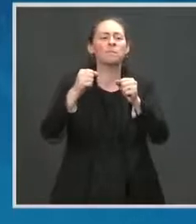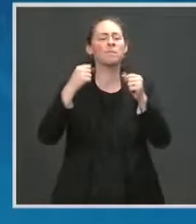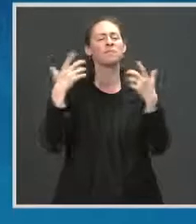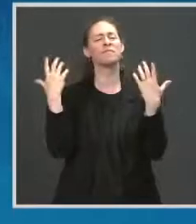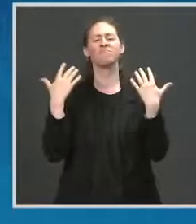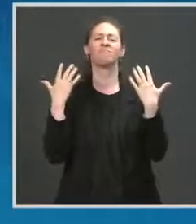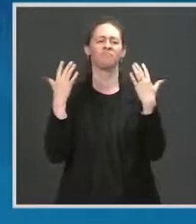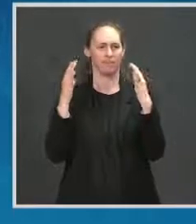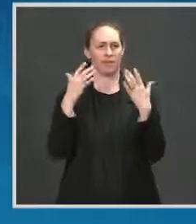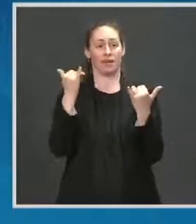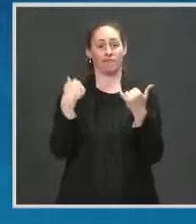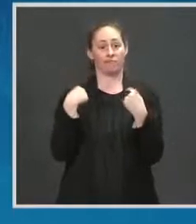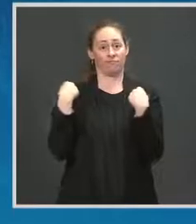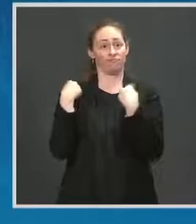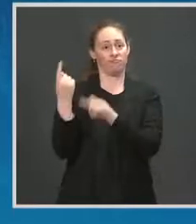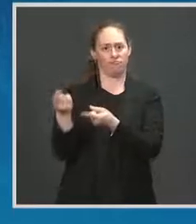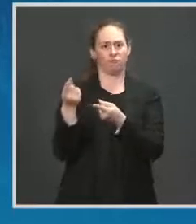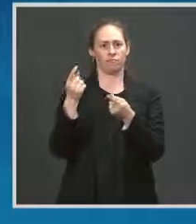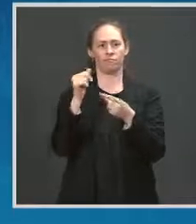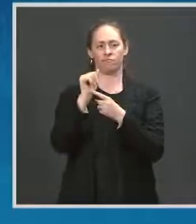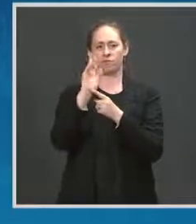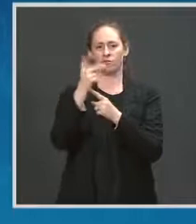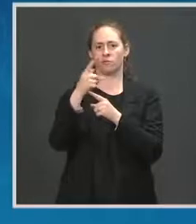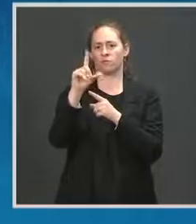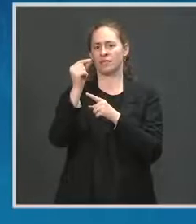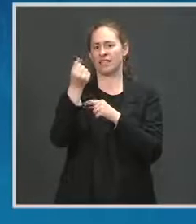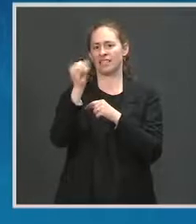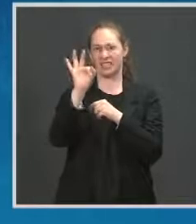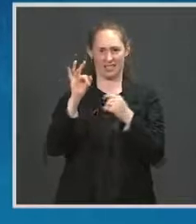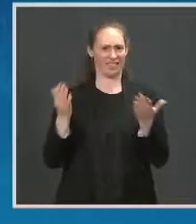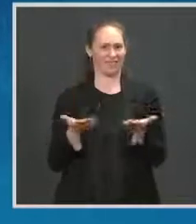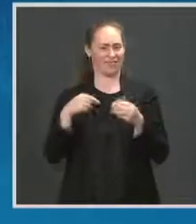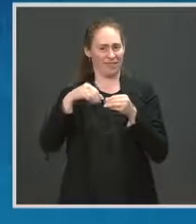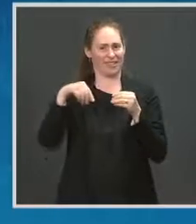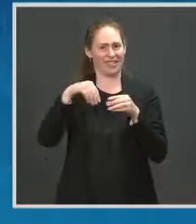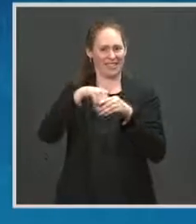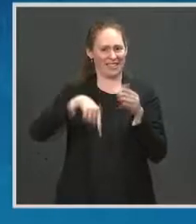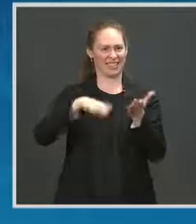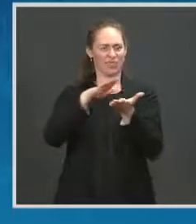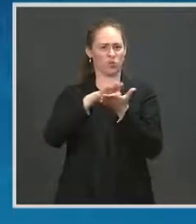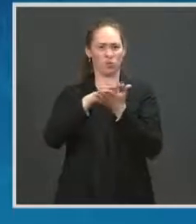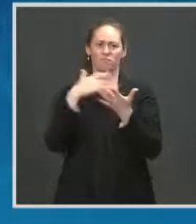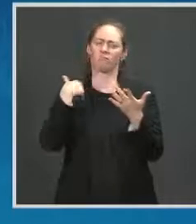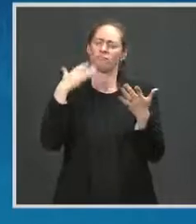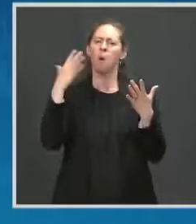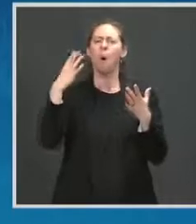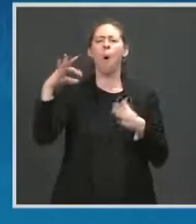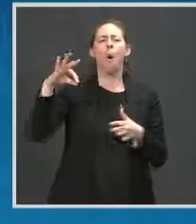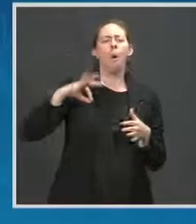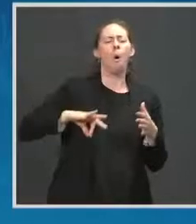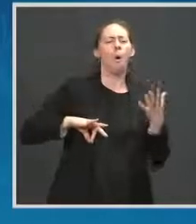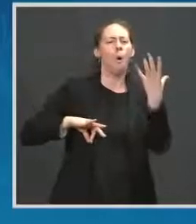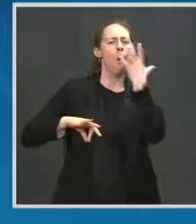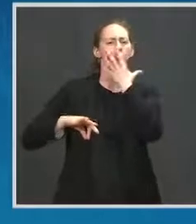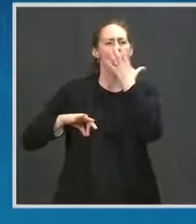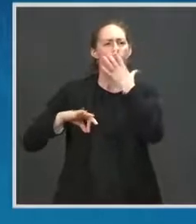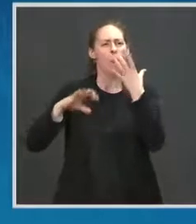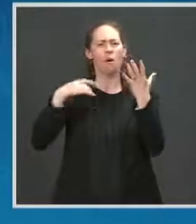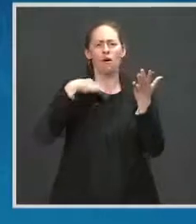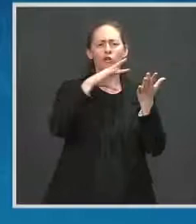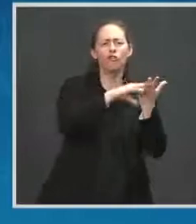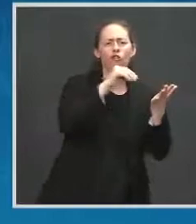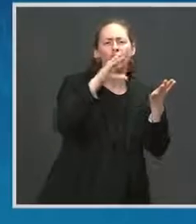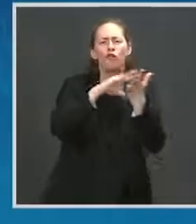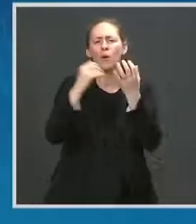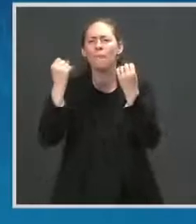of 2019. I have learned so much and benefited from the technology available here to me as a student